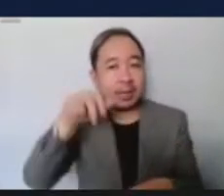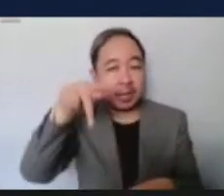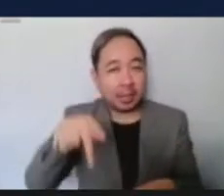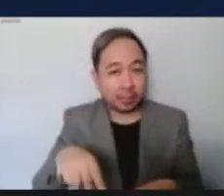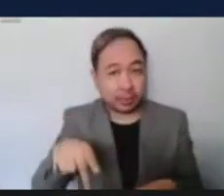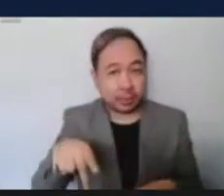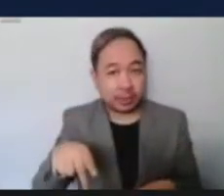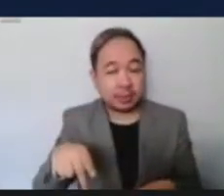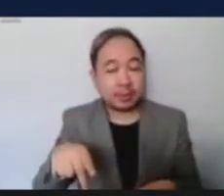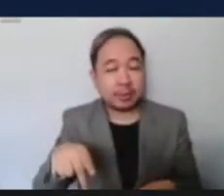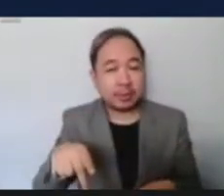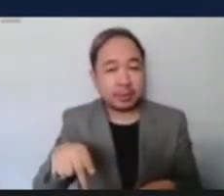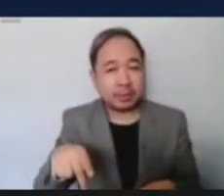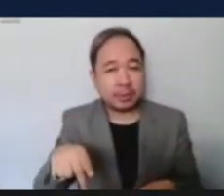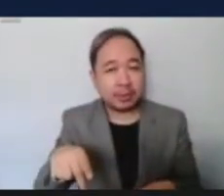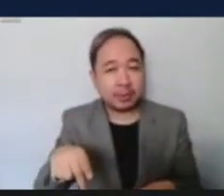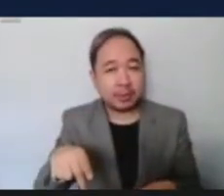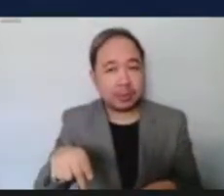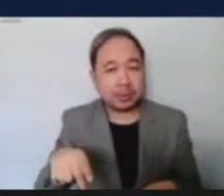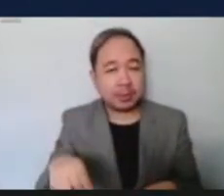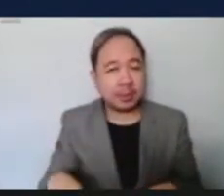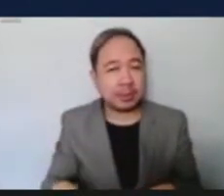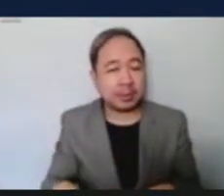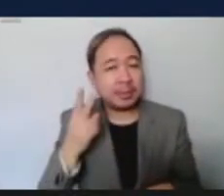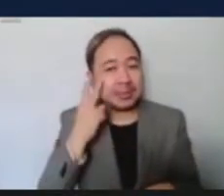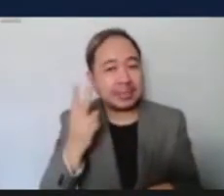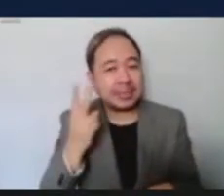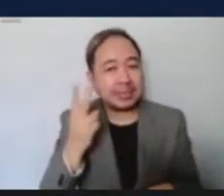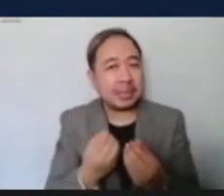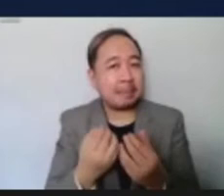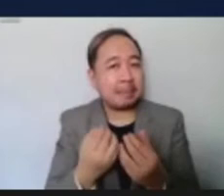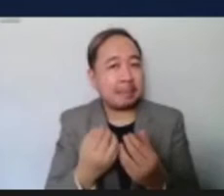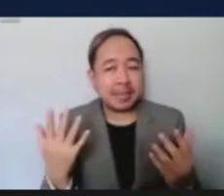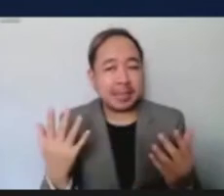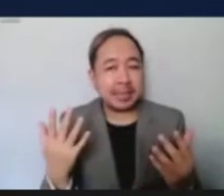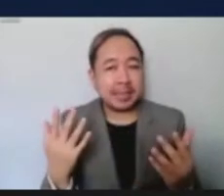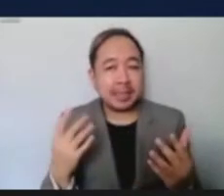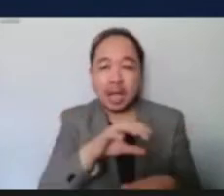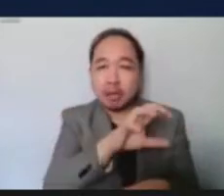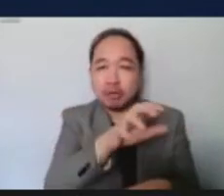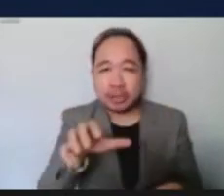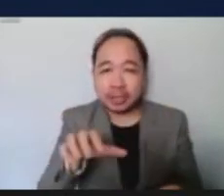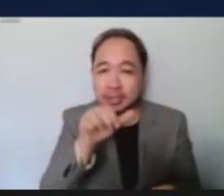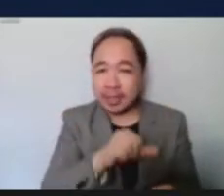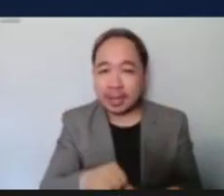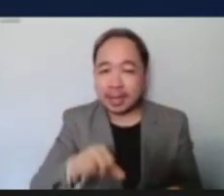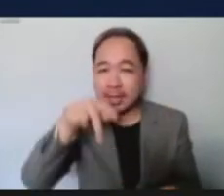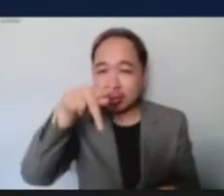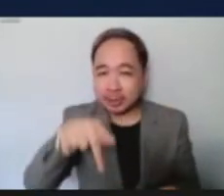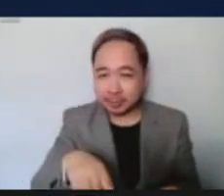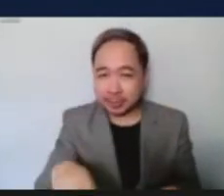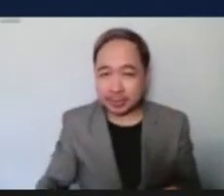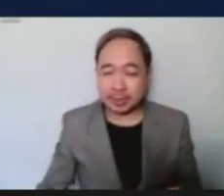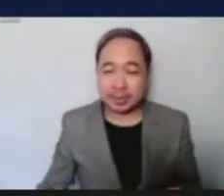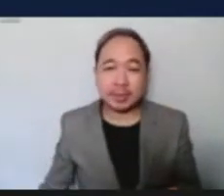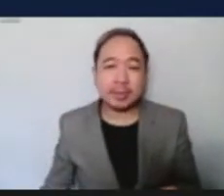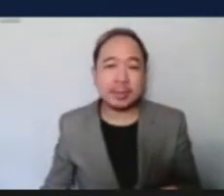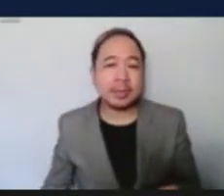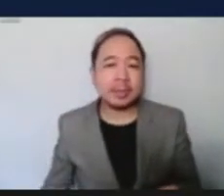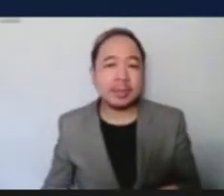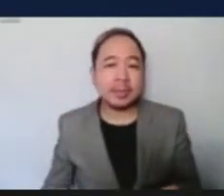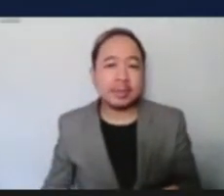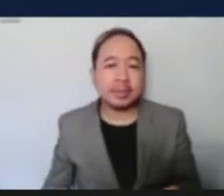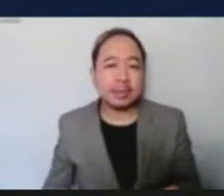that many form of informed declaration in Asia and the Pacific occur across boundaries